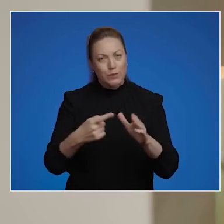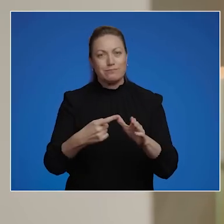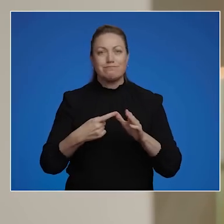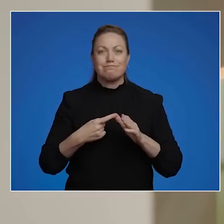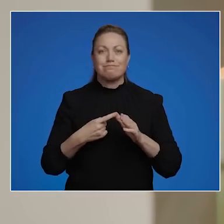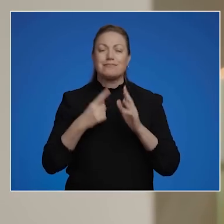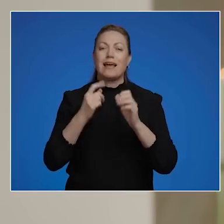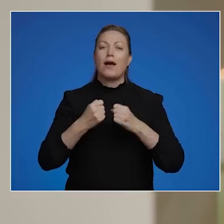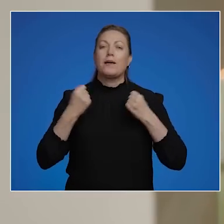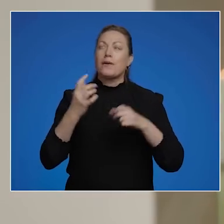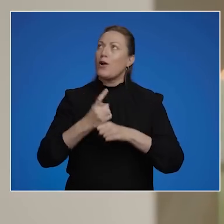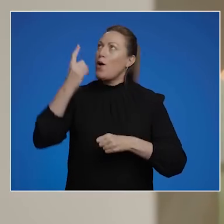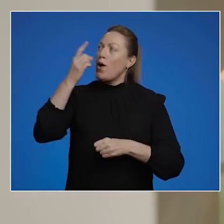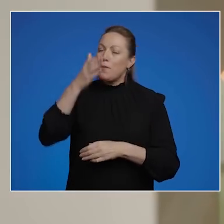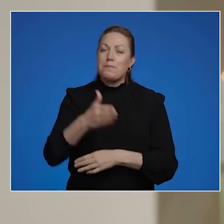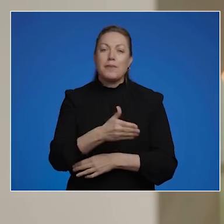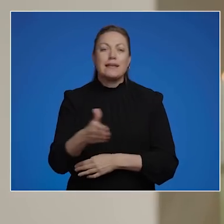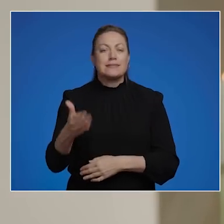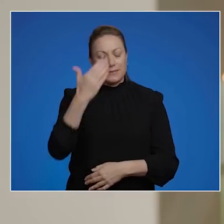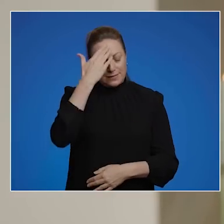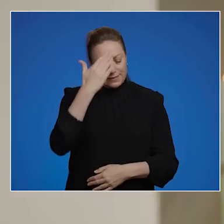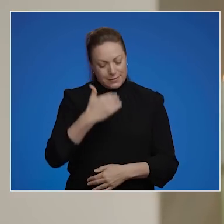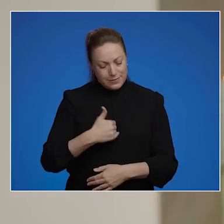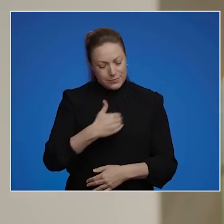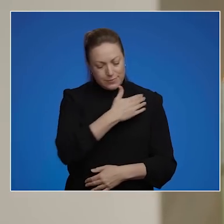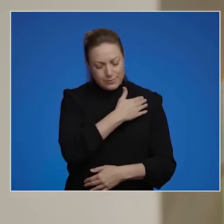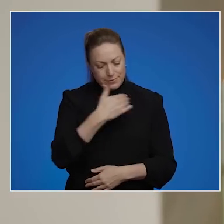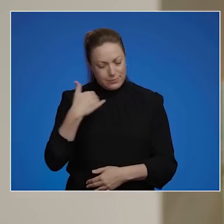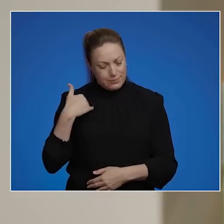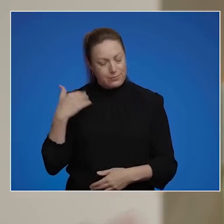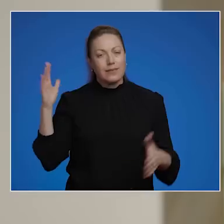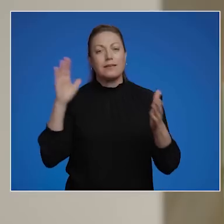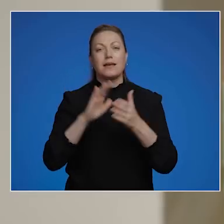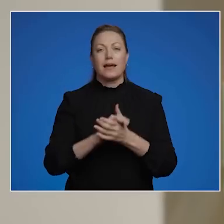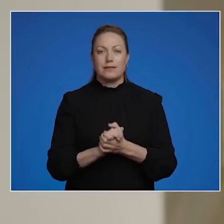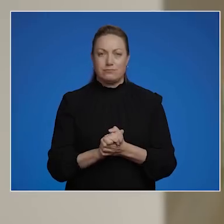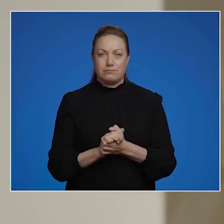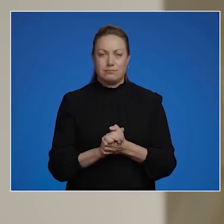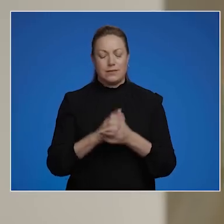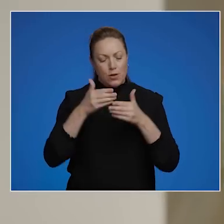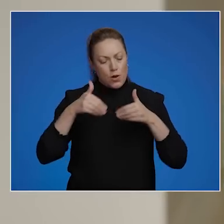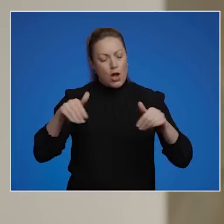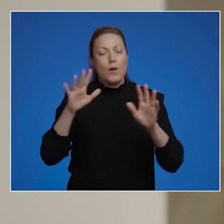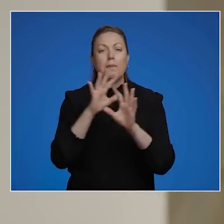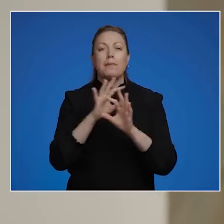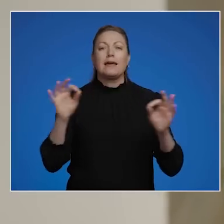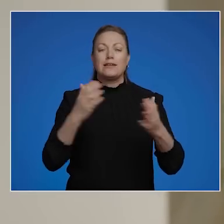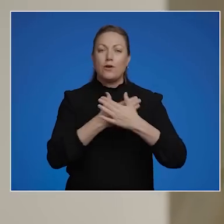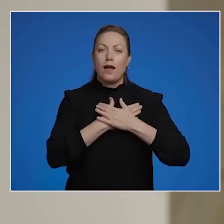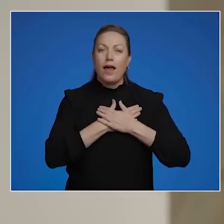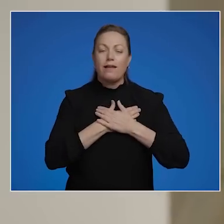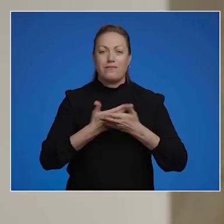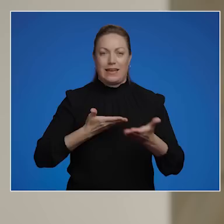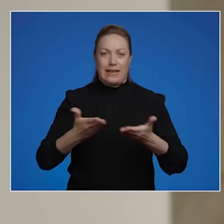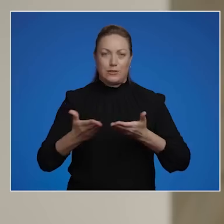with your spirit And may almighty God bless you The Father, the Son And the Holy Spirit Amen Let us go in peace To love